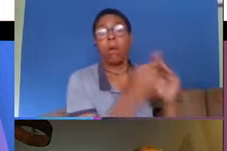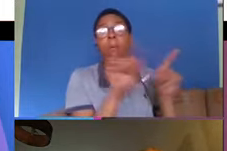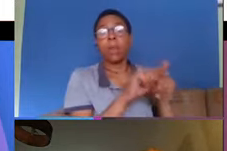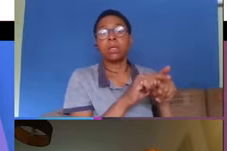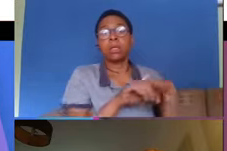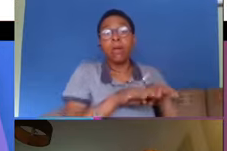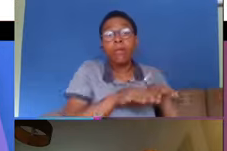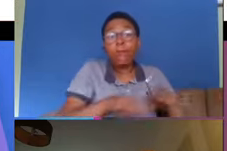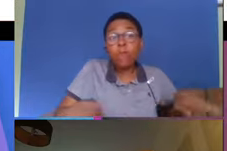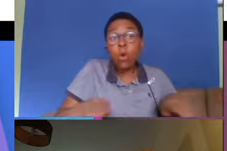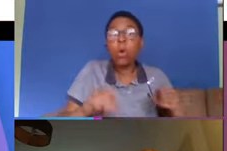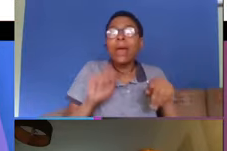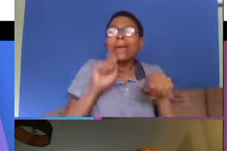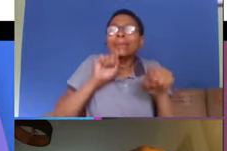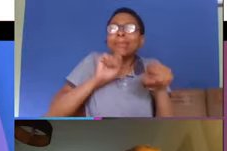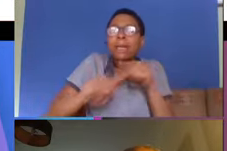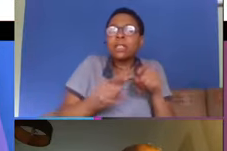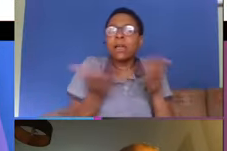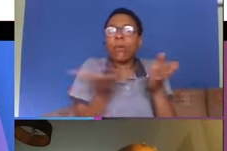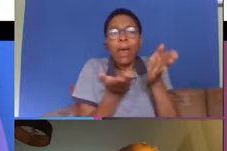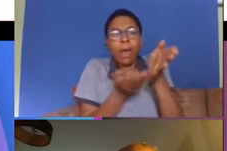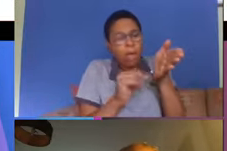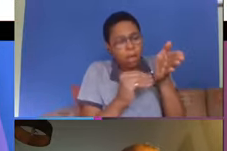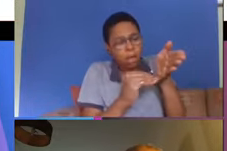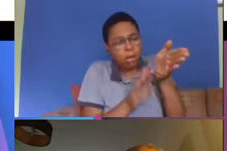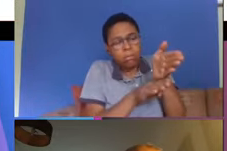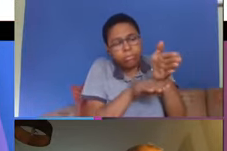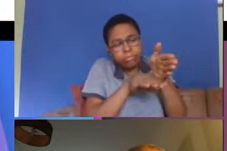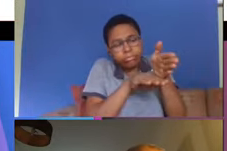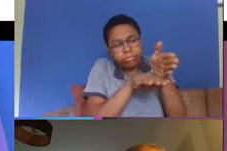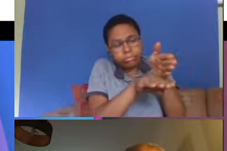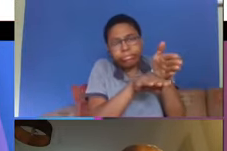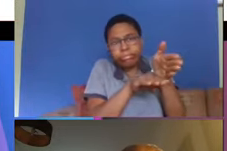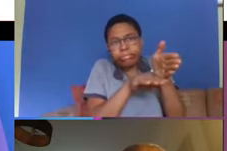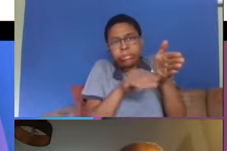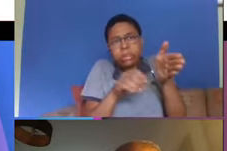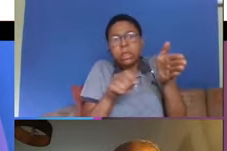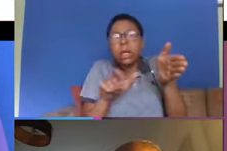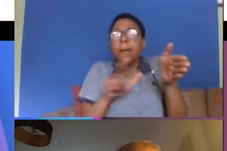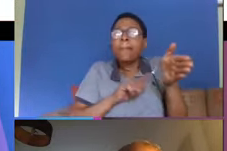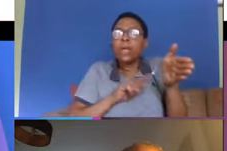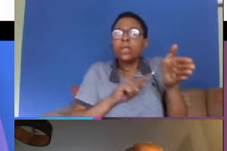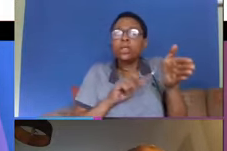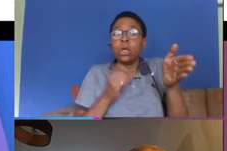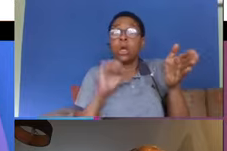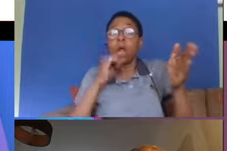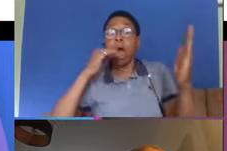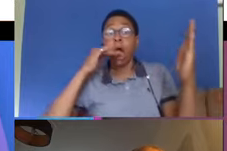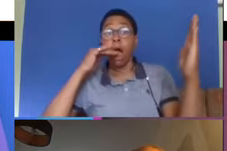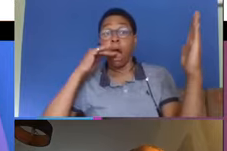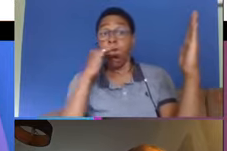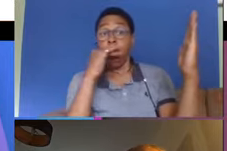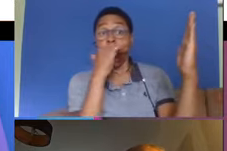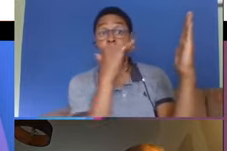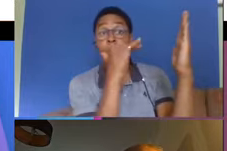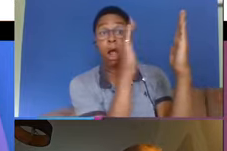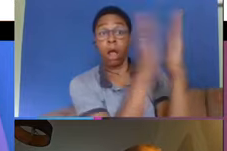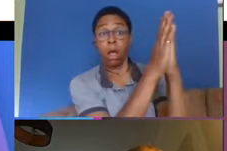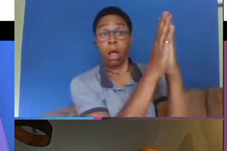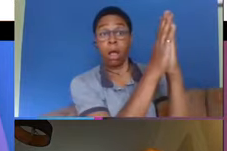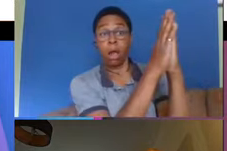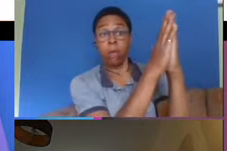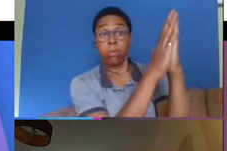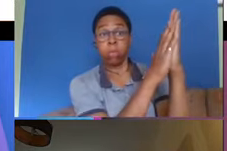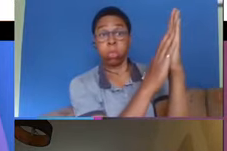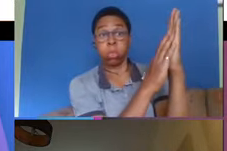So if you imagine the air bouncing around, it hits the wall and will drop down. So not only do you have to